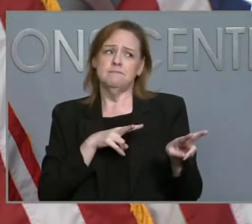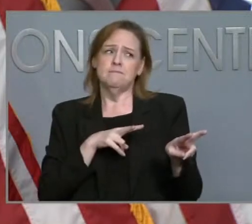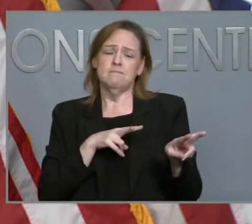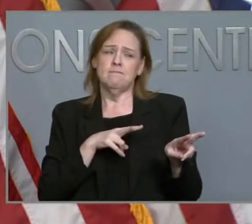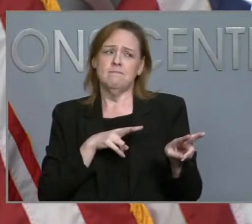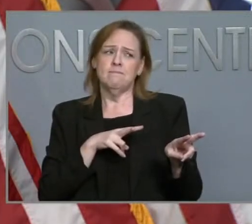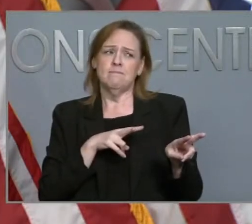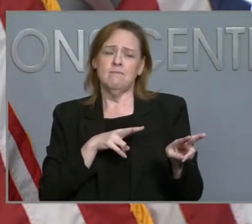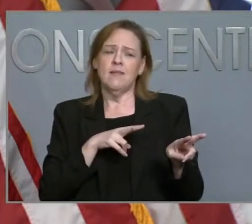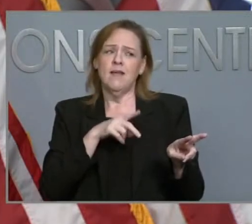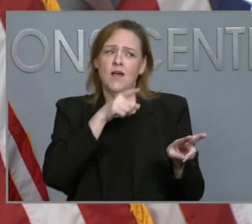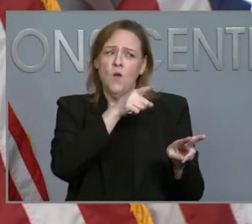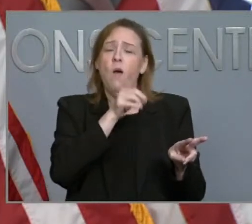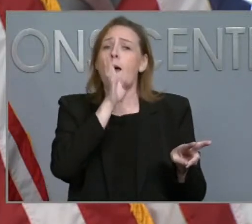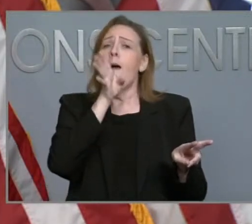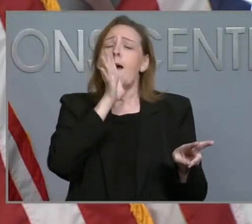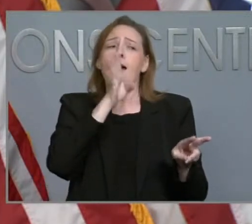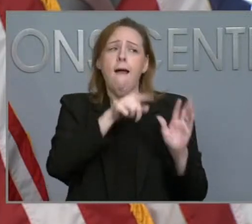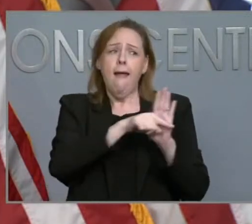1 a.m.